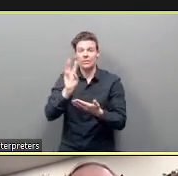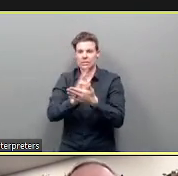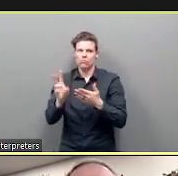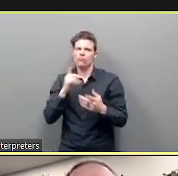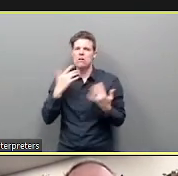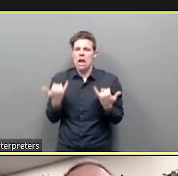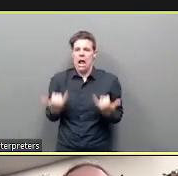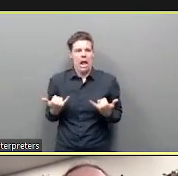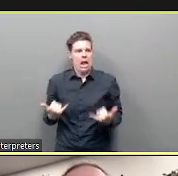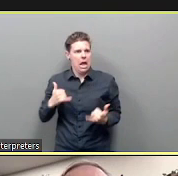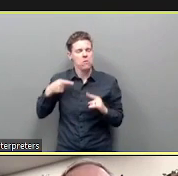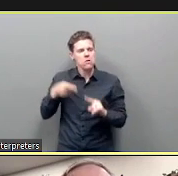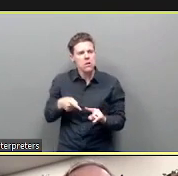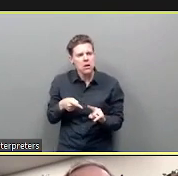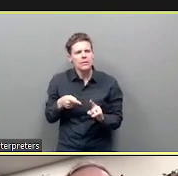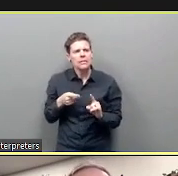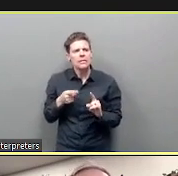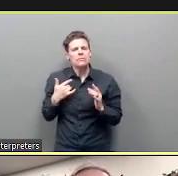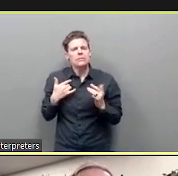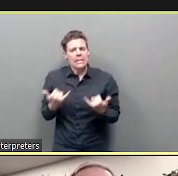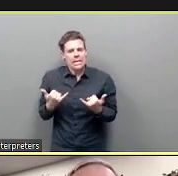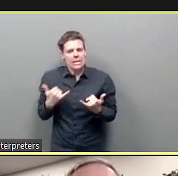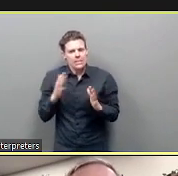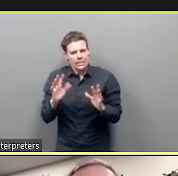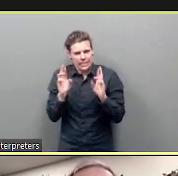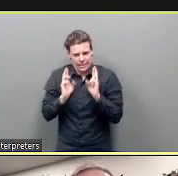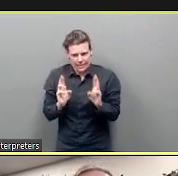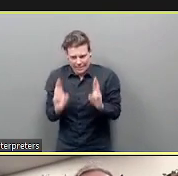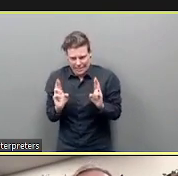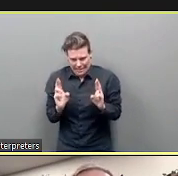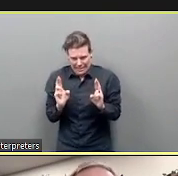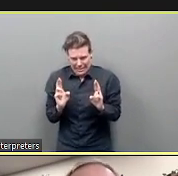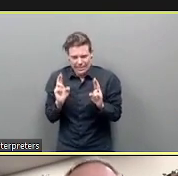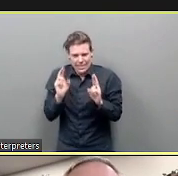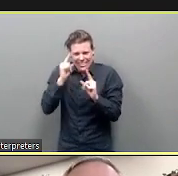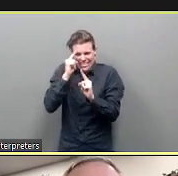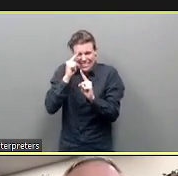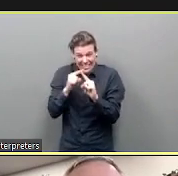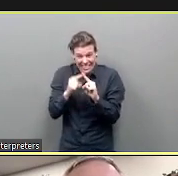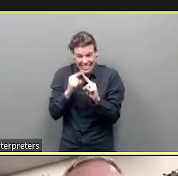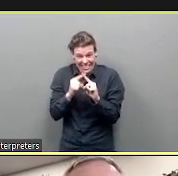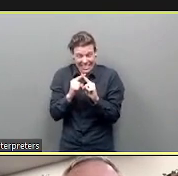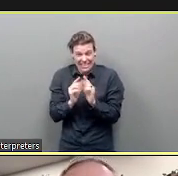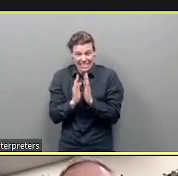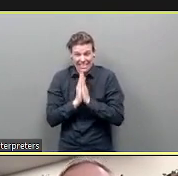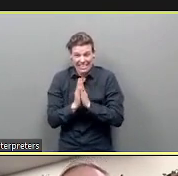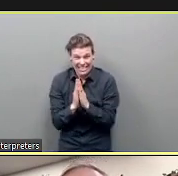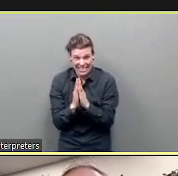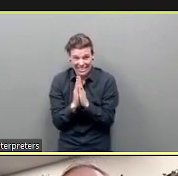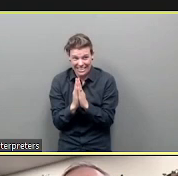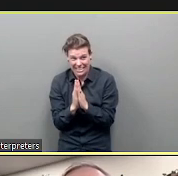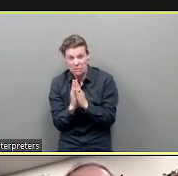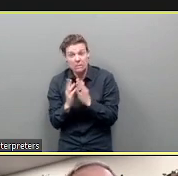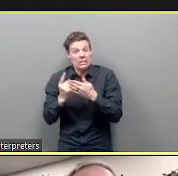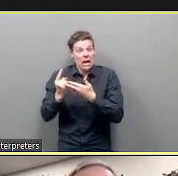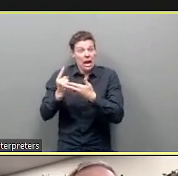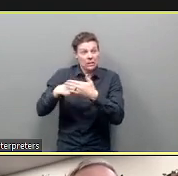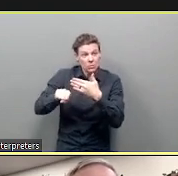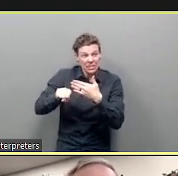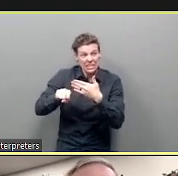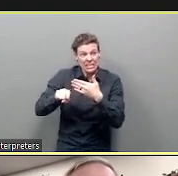data. So Omicron is here. It's serious. In another week or two, it'll be 100% of the